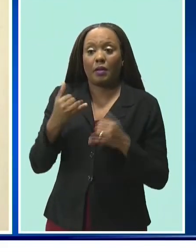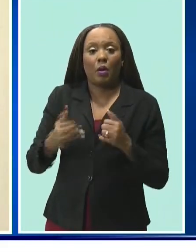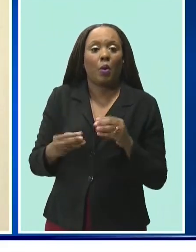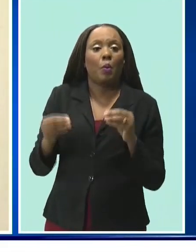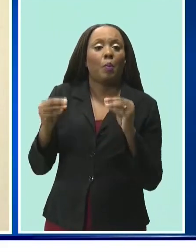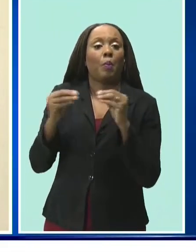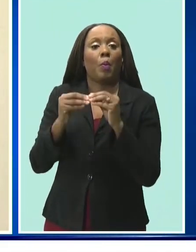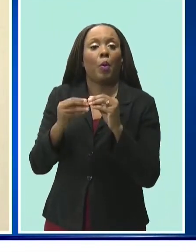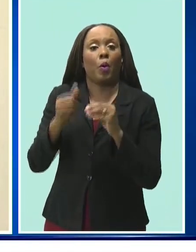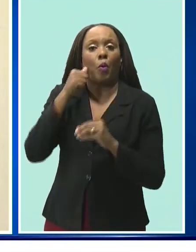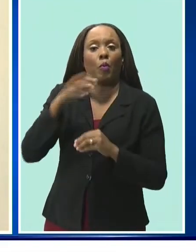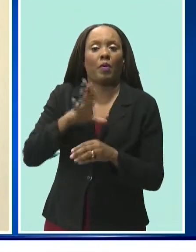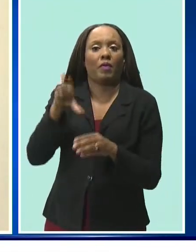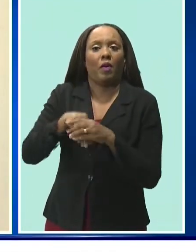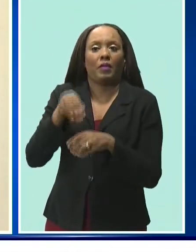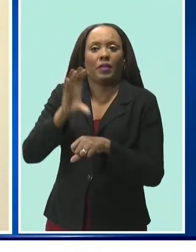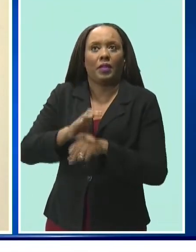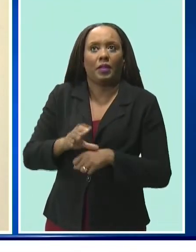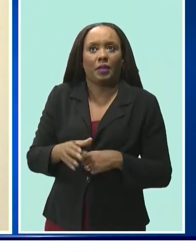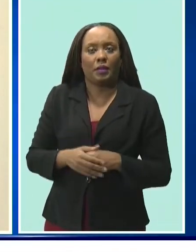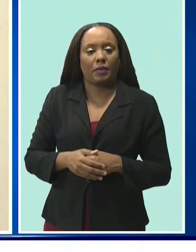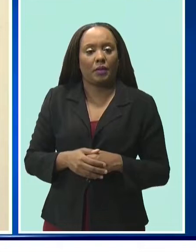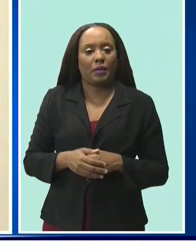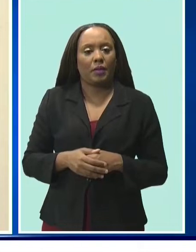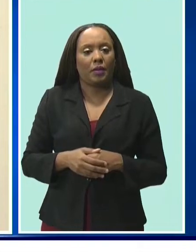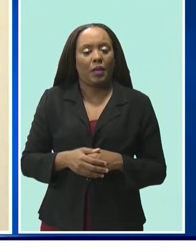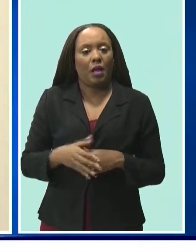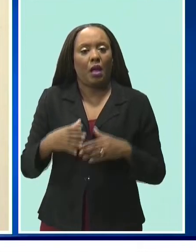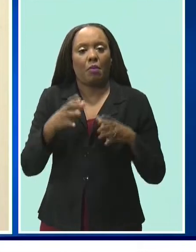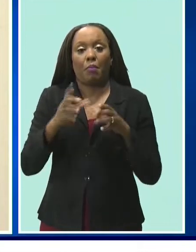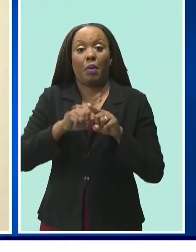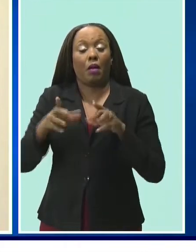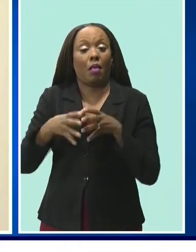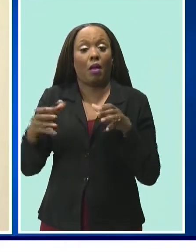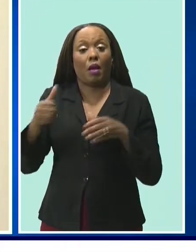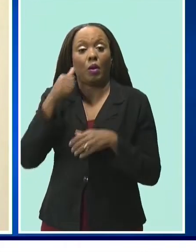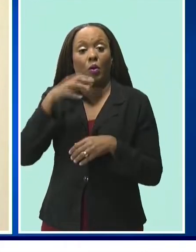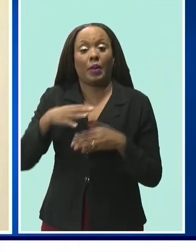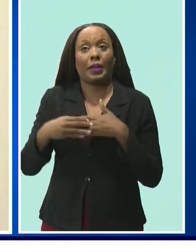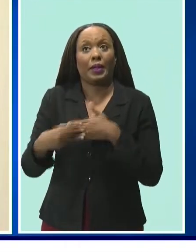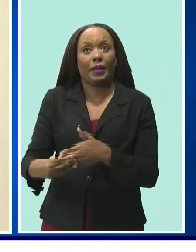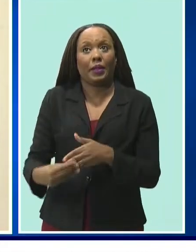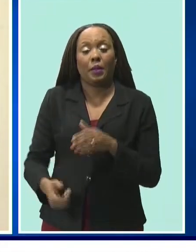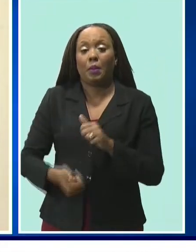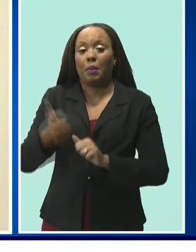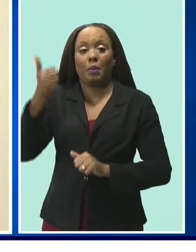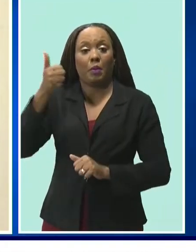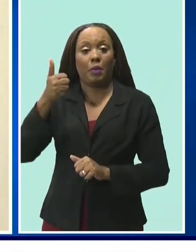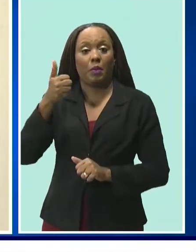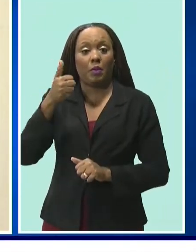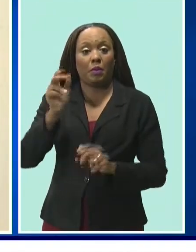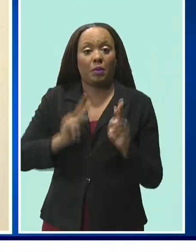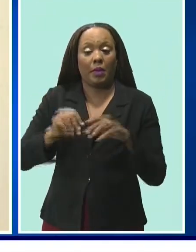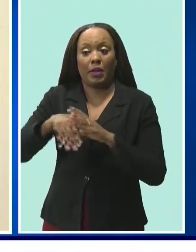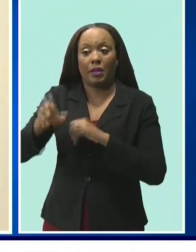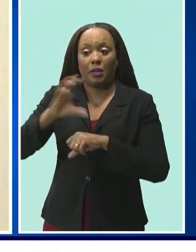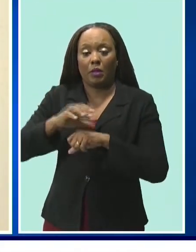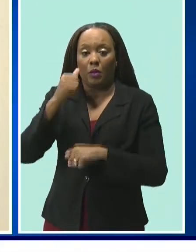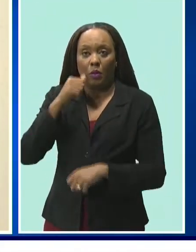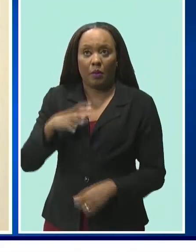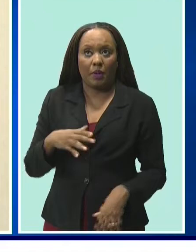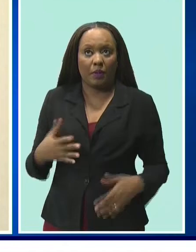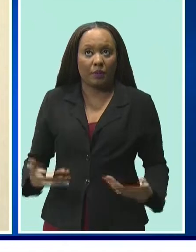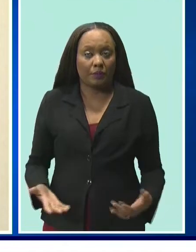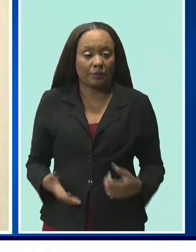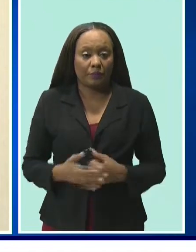Deaconess this person and that, and there's nothing wrong with that, because the majority of the women in the church, the people in the church are women anyhow. And the work in the